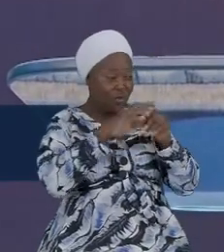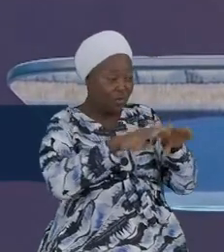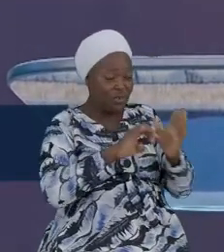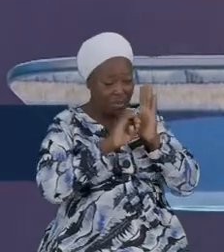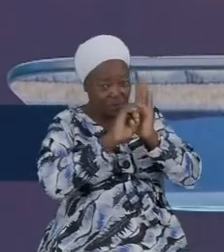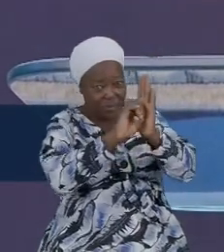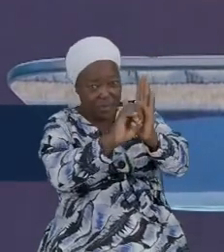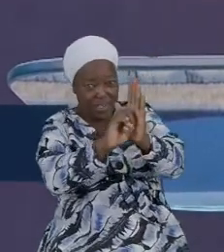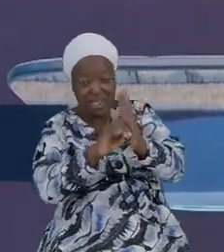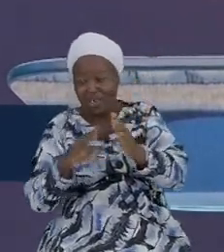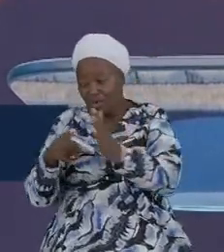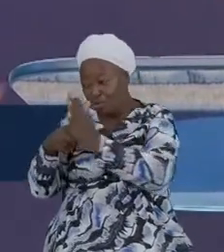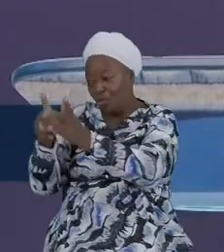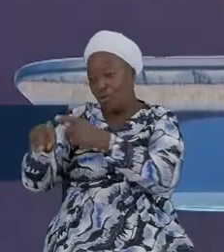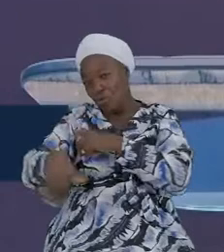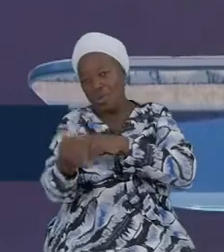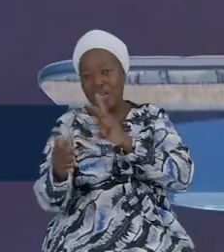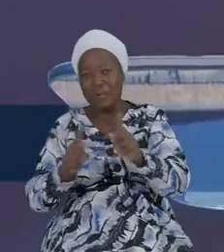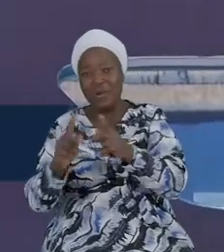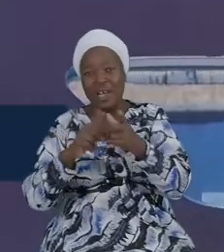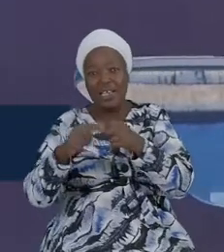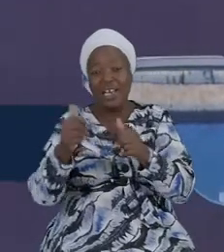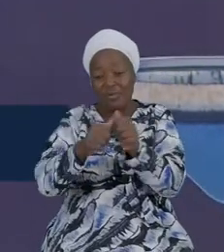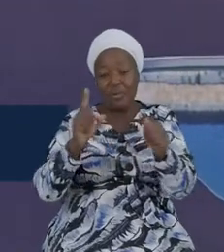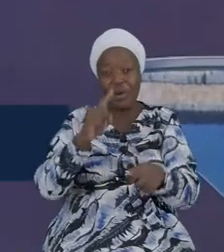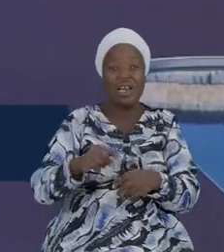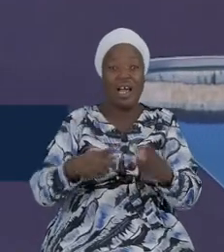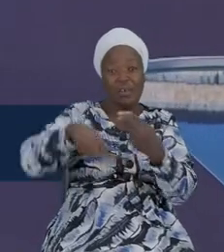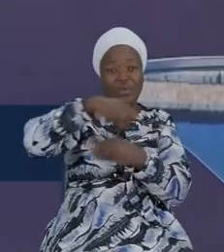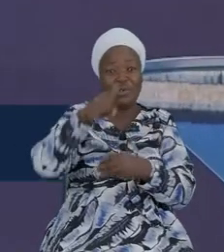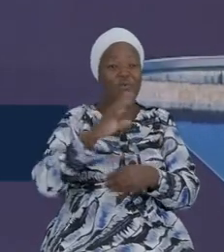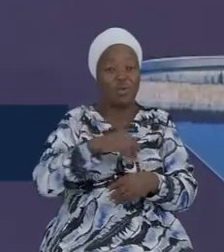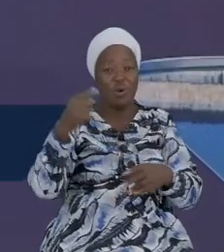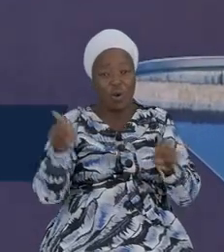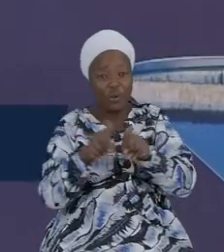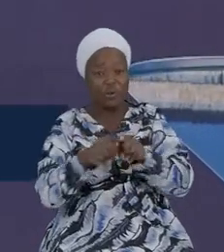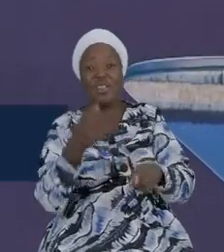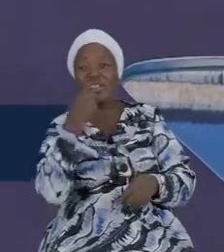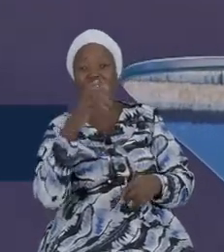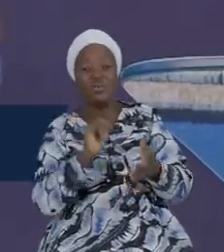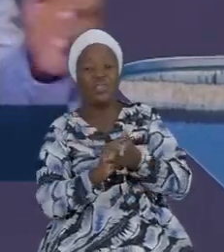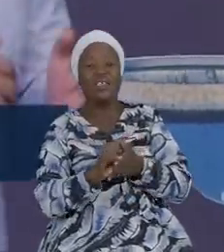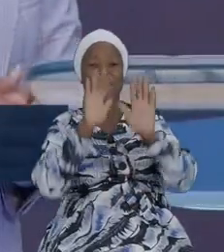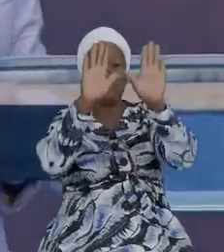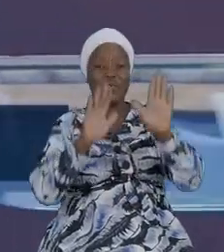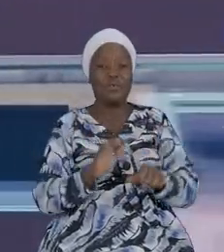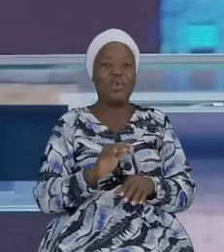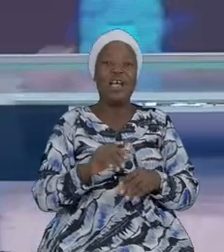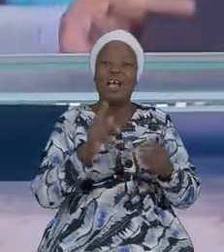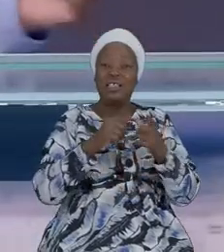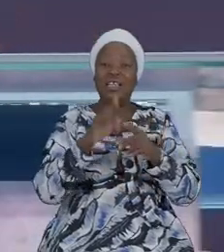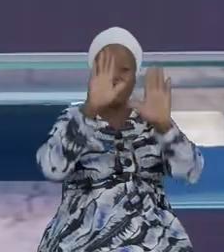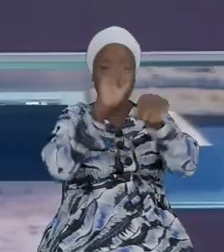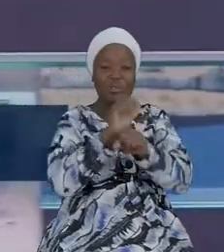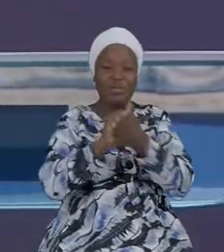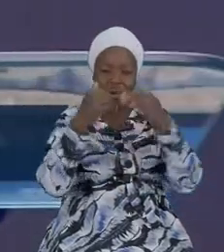It spreads to other people, and everybody around you will also taste of that miracle. The miracle you have